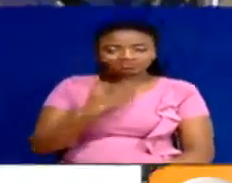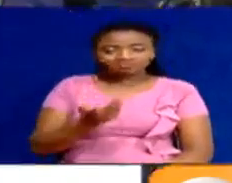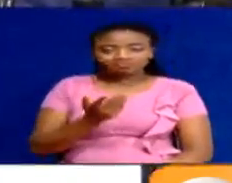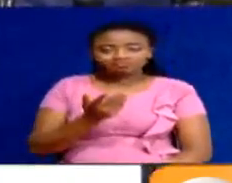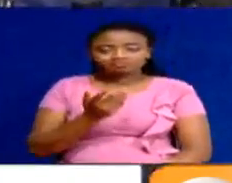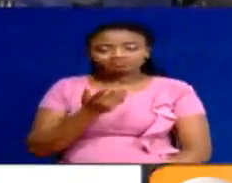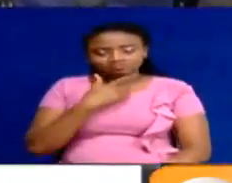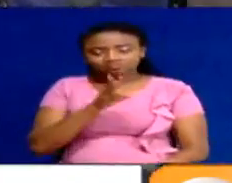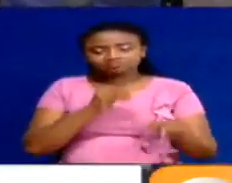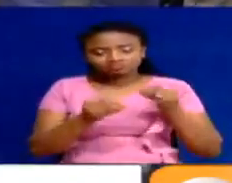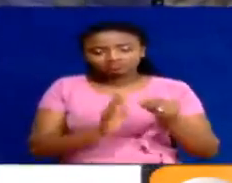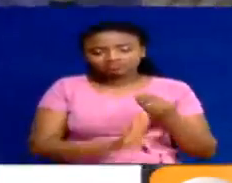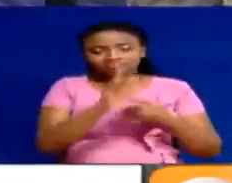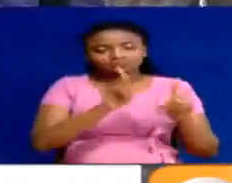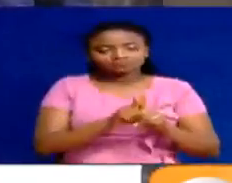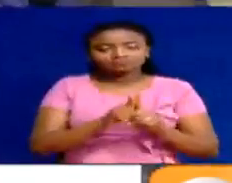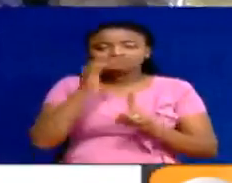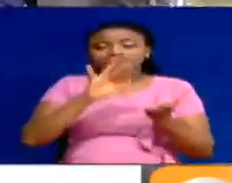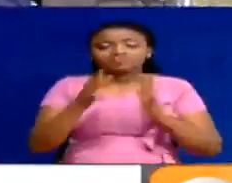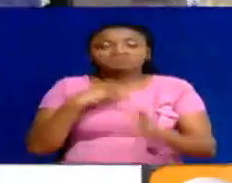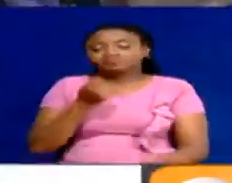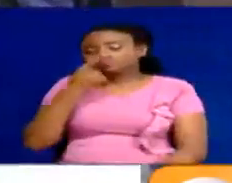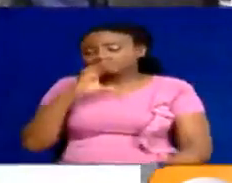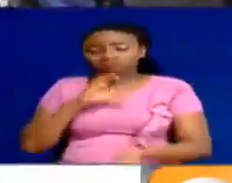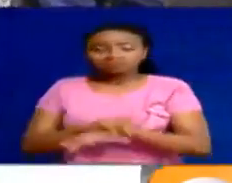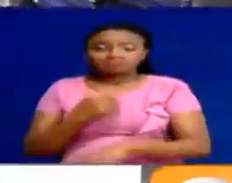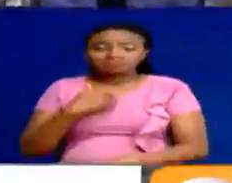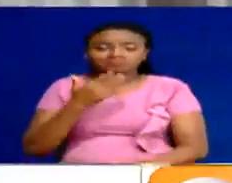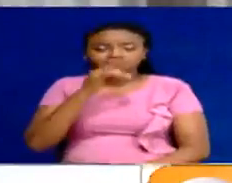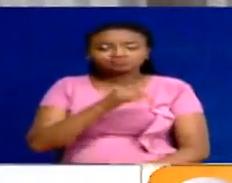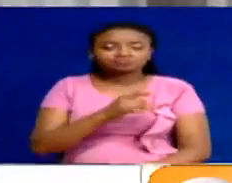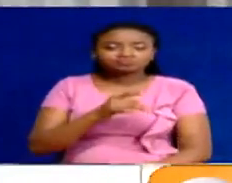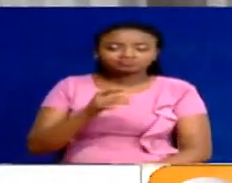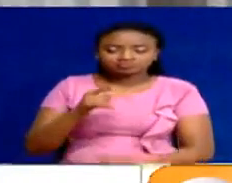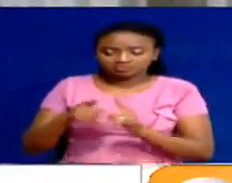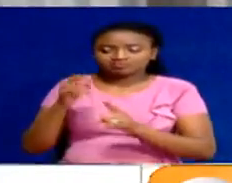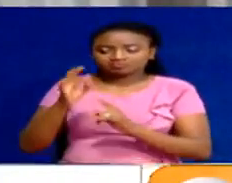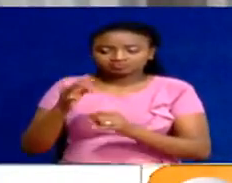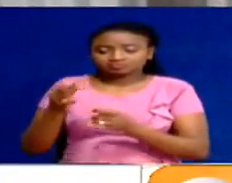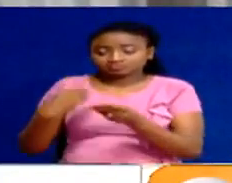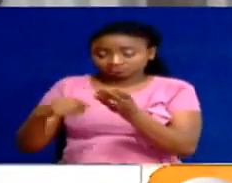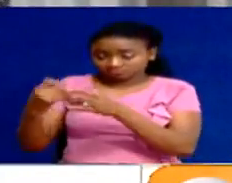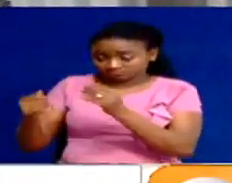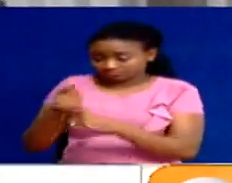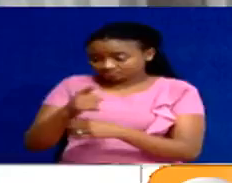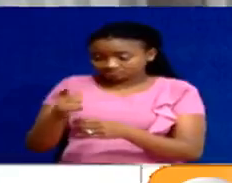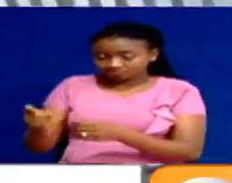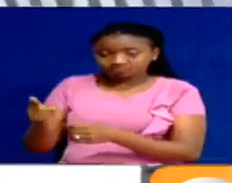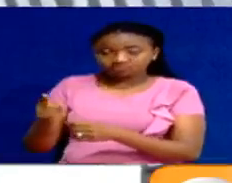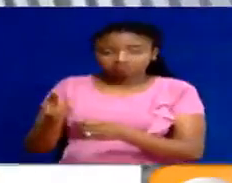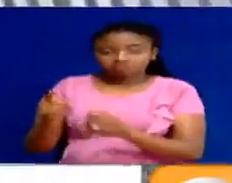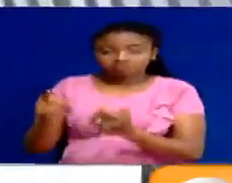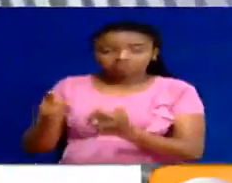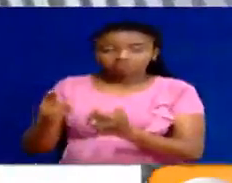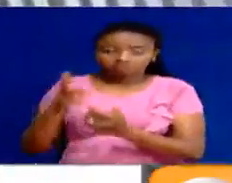ulemavu wa kuanguka. Kwa sababu hata sengine sina pesa ya dawa. Nikibeba hizo jiko 10 kama nitabeba 20 mtoto wangu